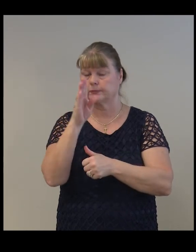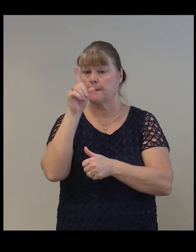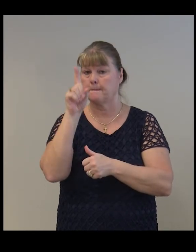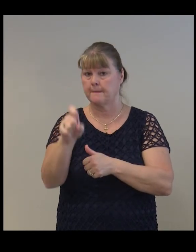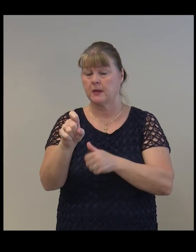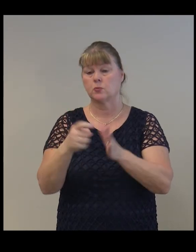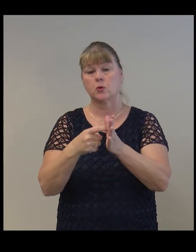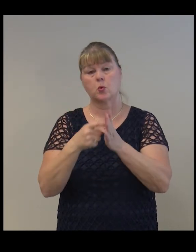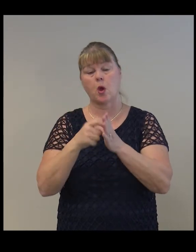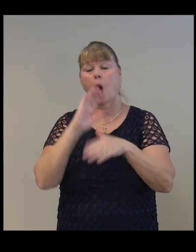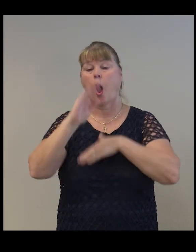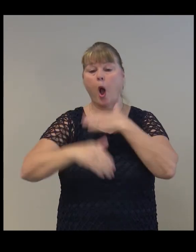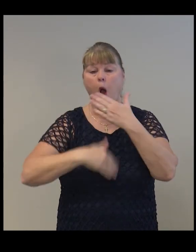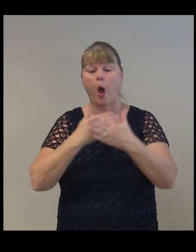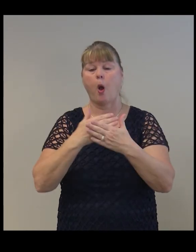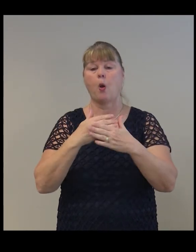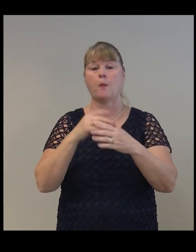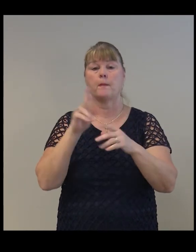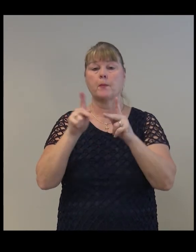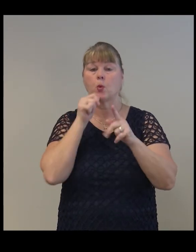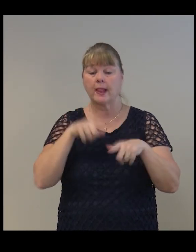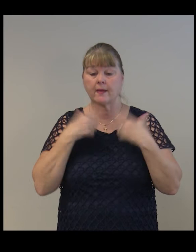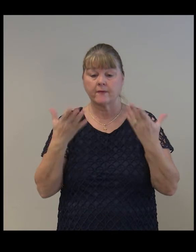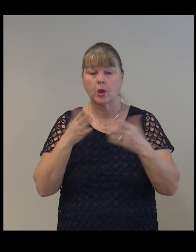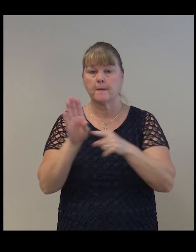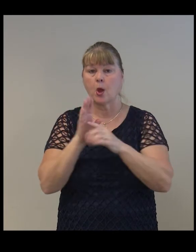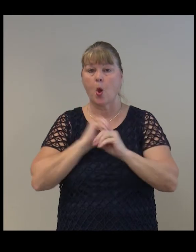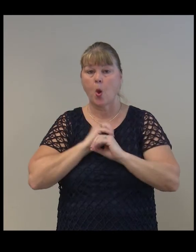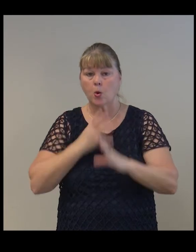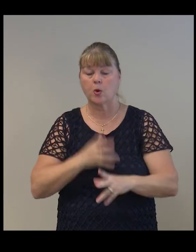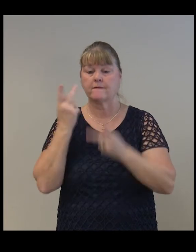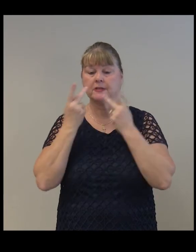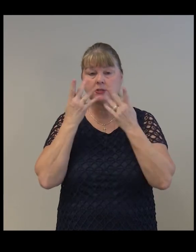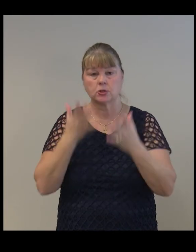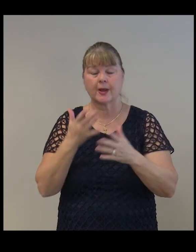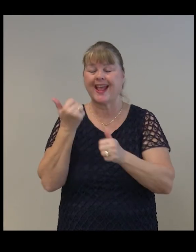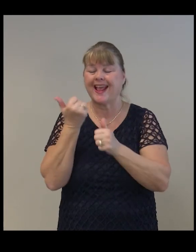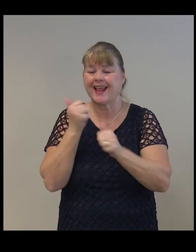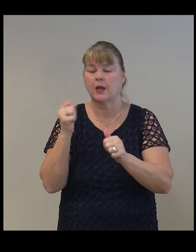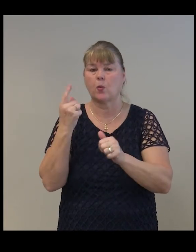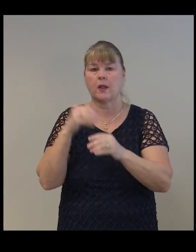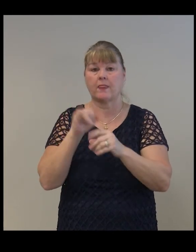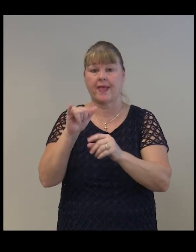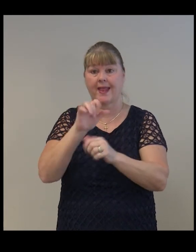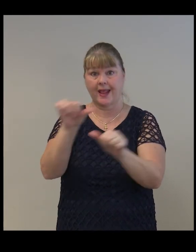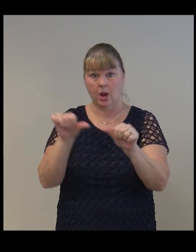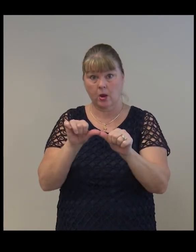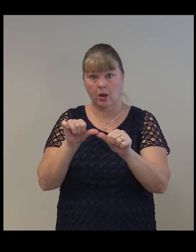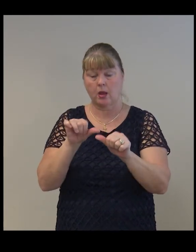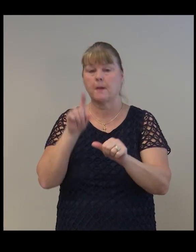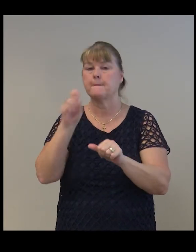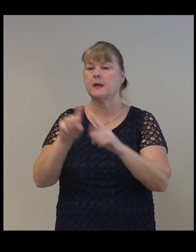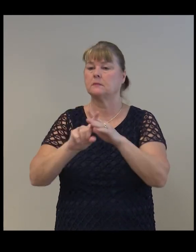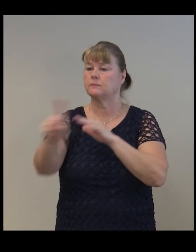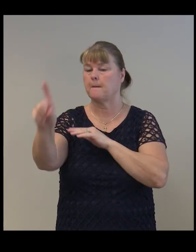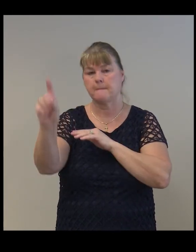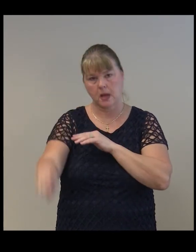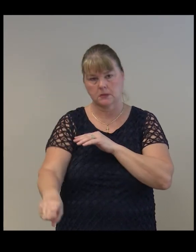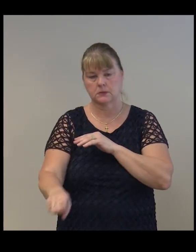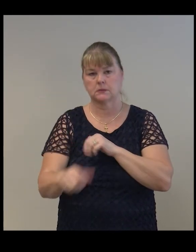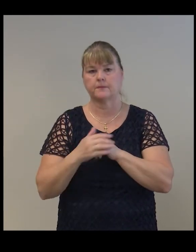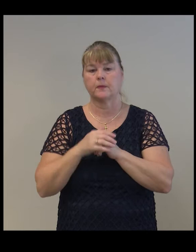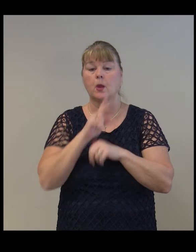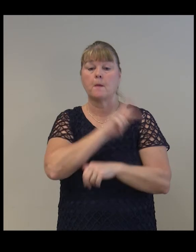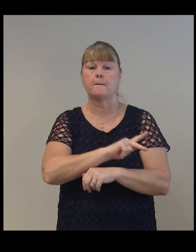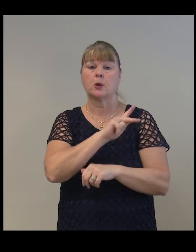directive. It requires all residents, business owners, visitors, anybody in that target area to